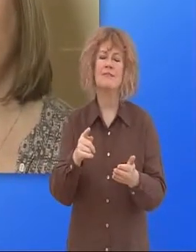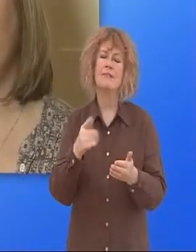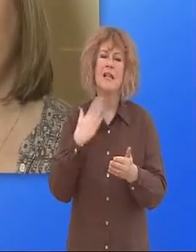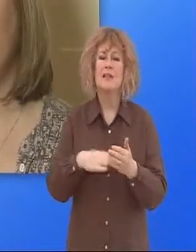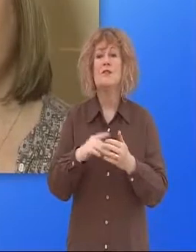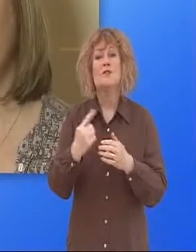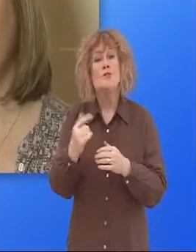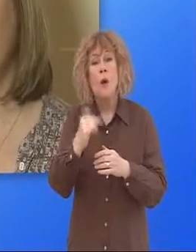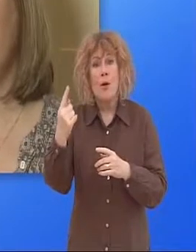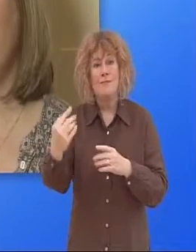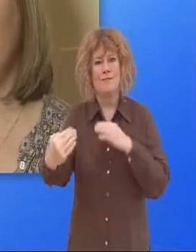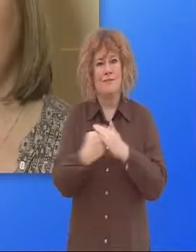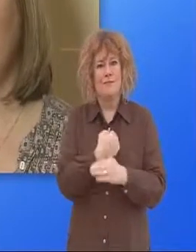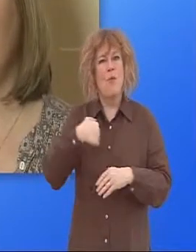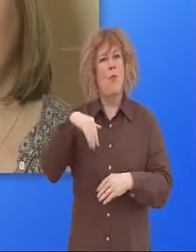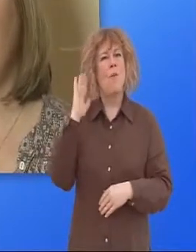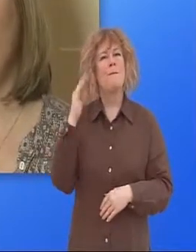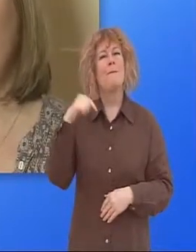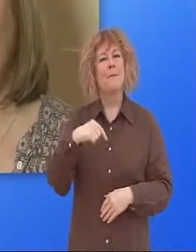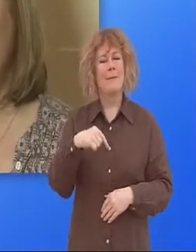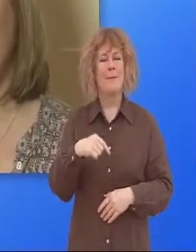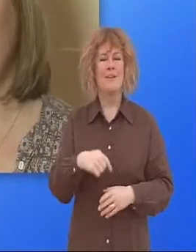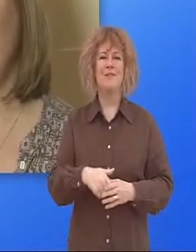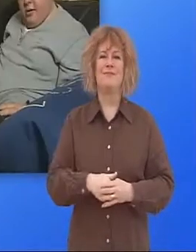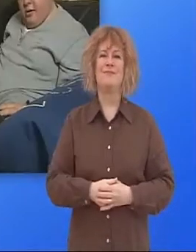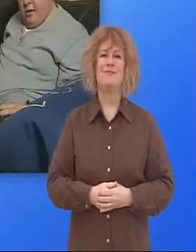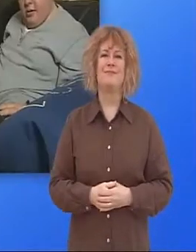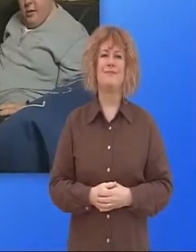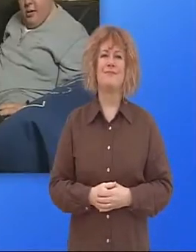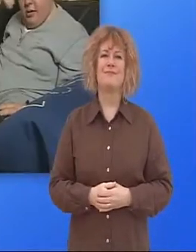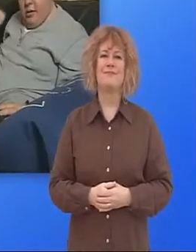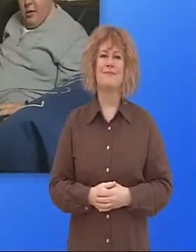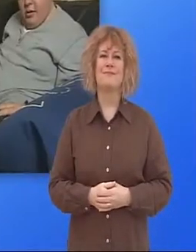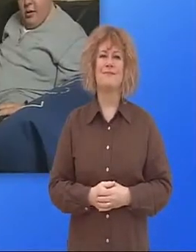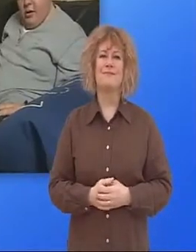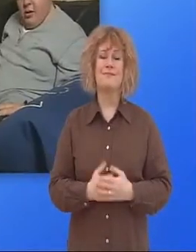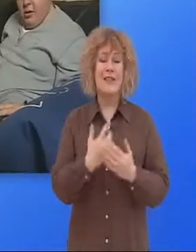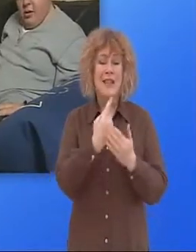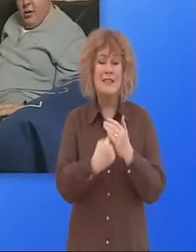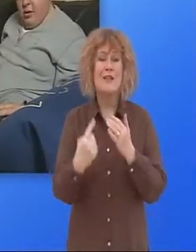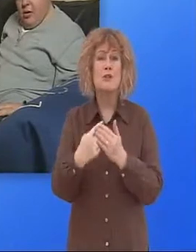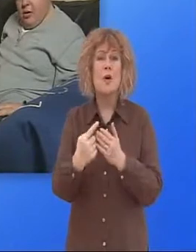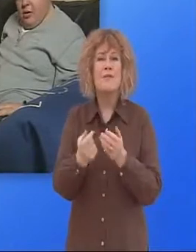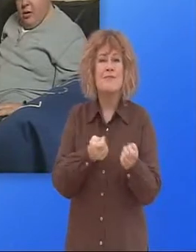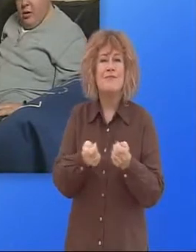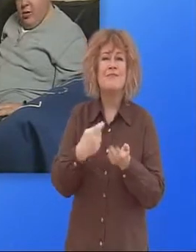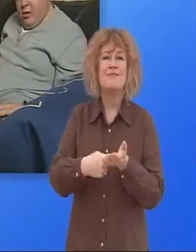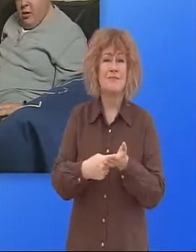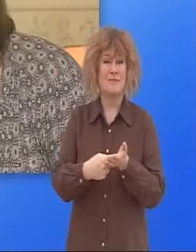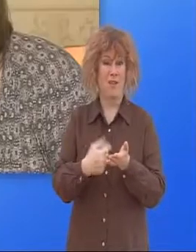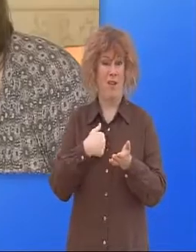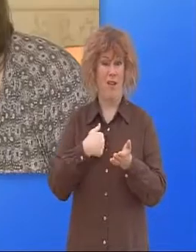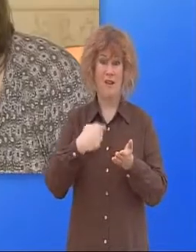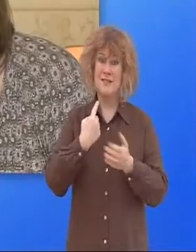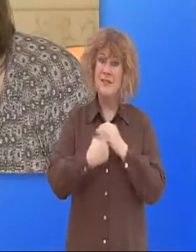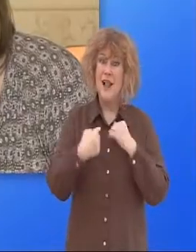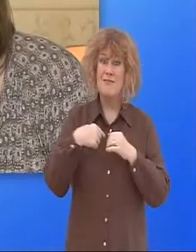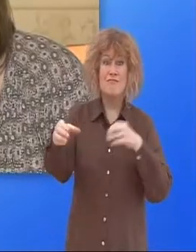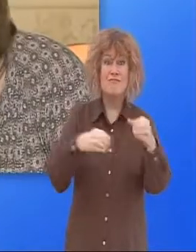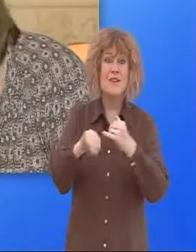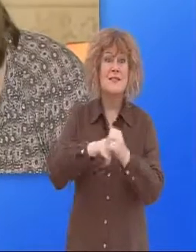children's services. We needed somebody to come into the home. Individual budgets, I actually employ the